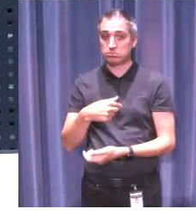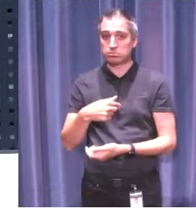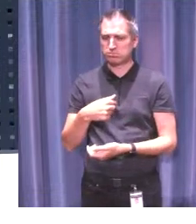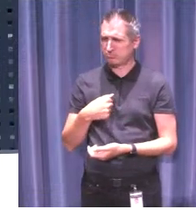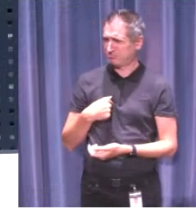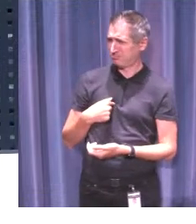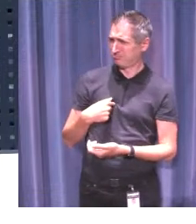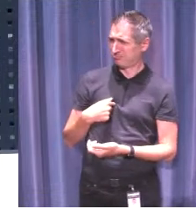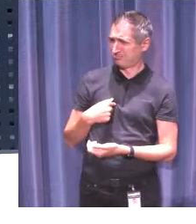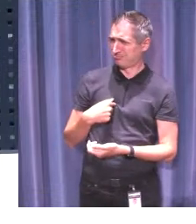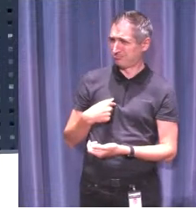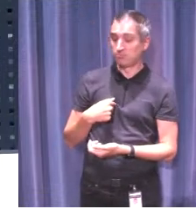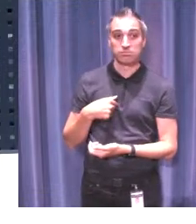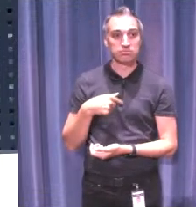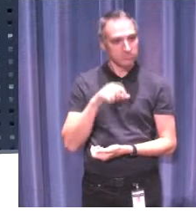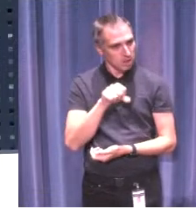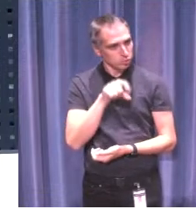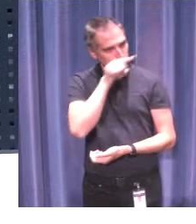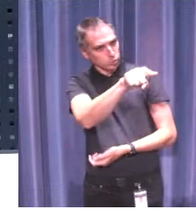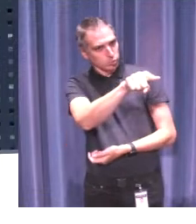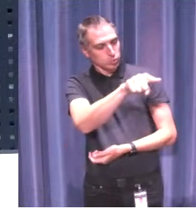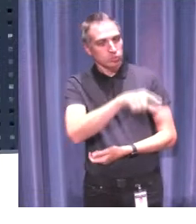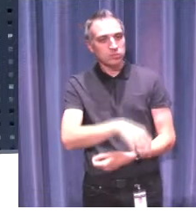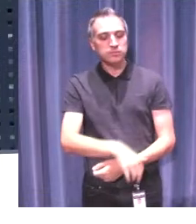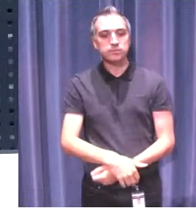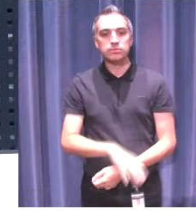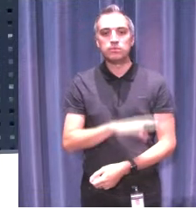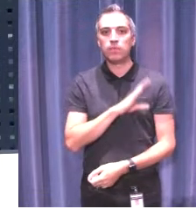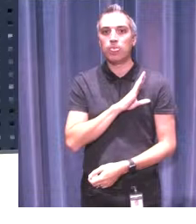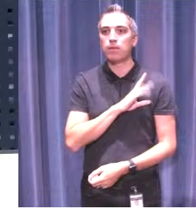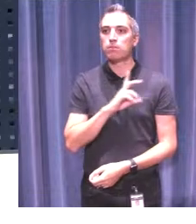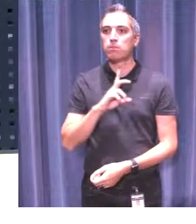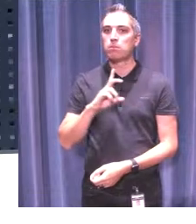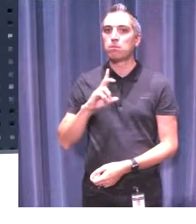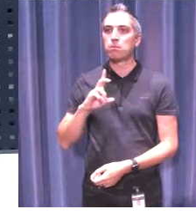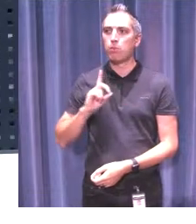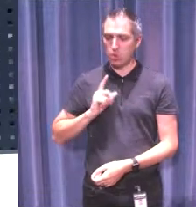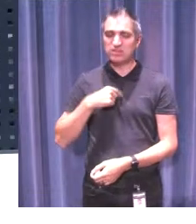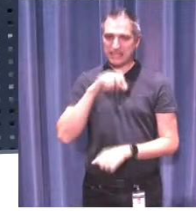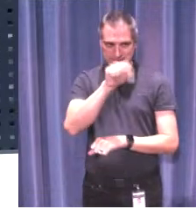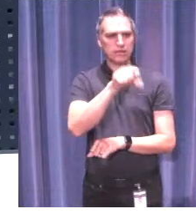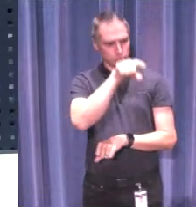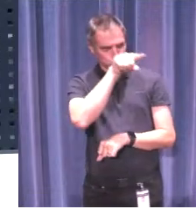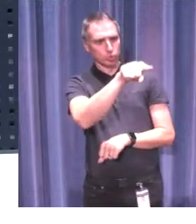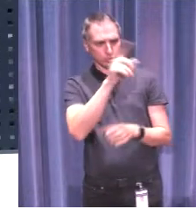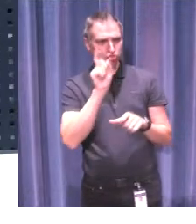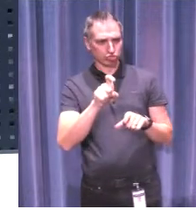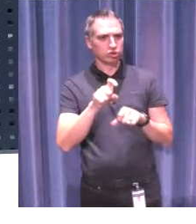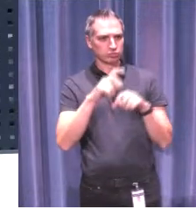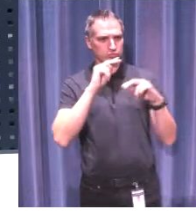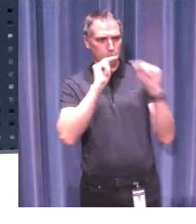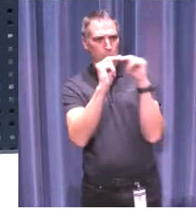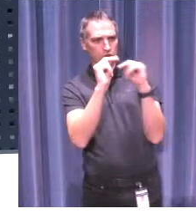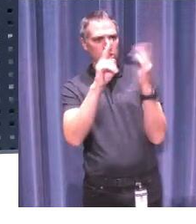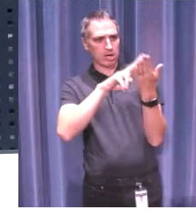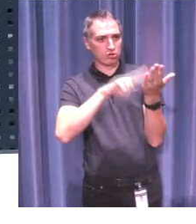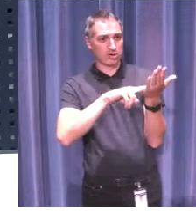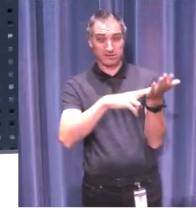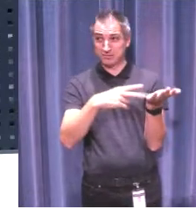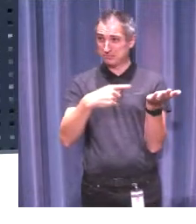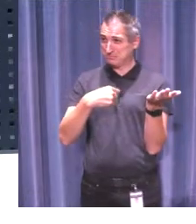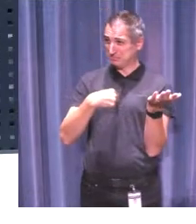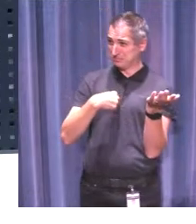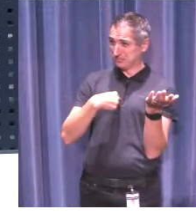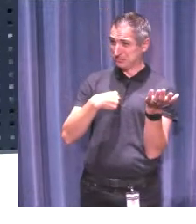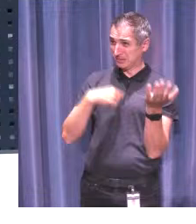What? Yeah, you. And the board said, yeah, we want you to negotiate the contract. And I said,